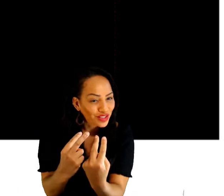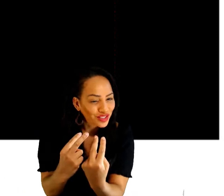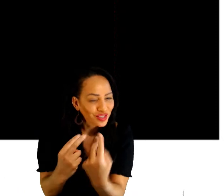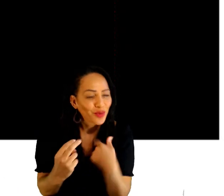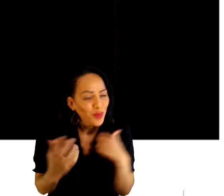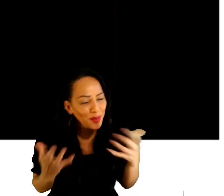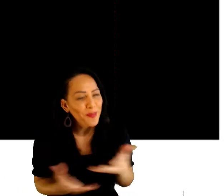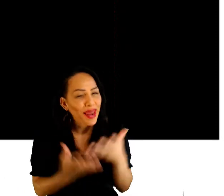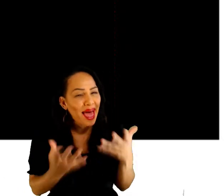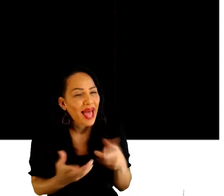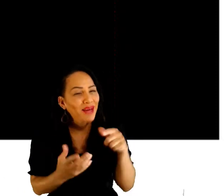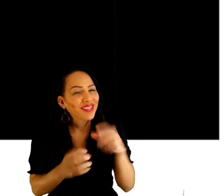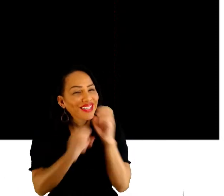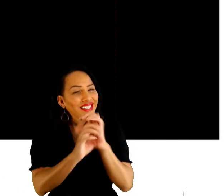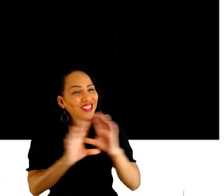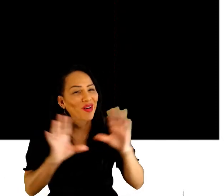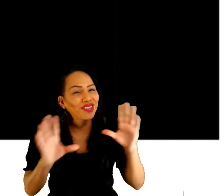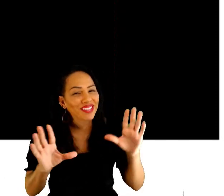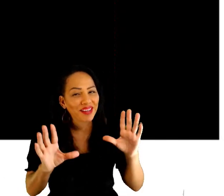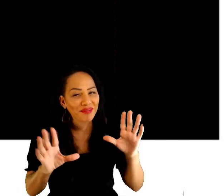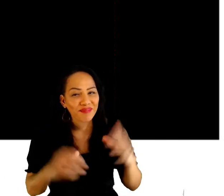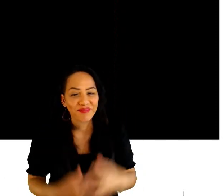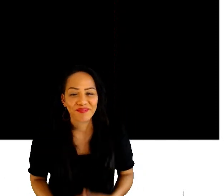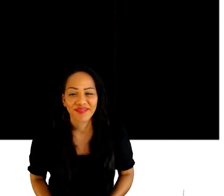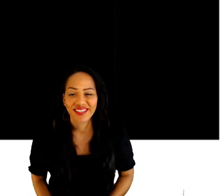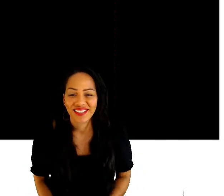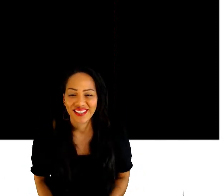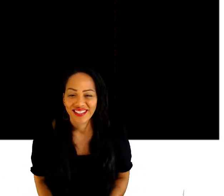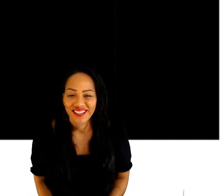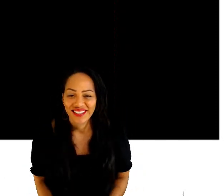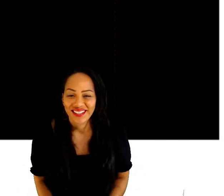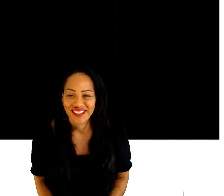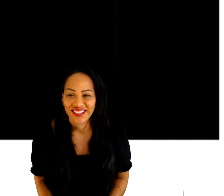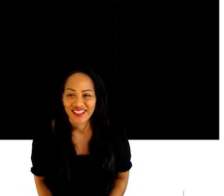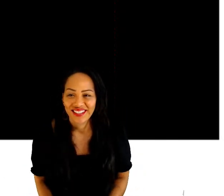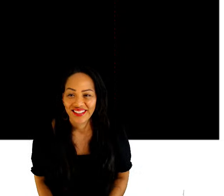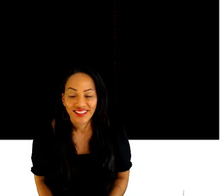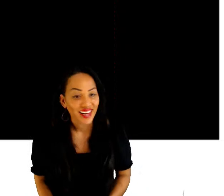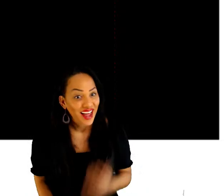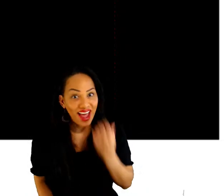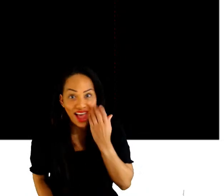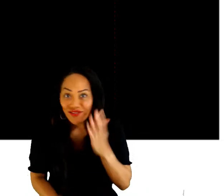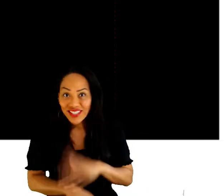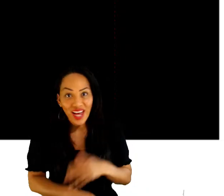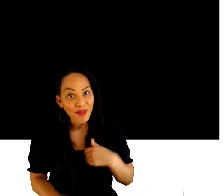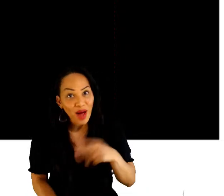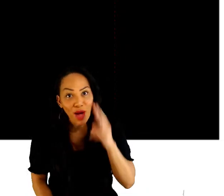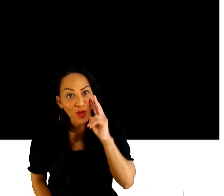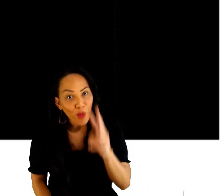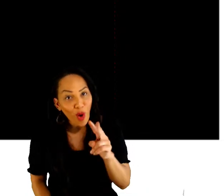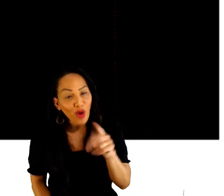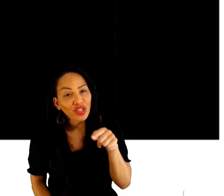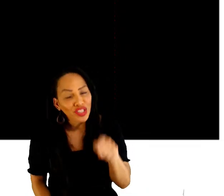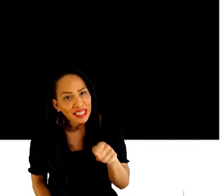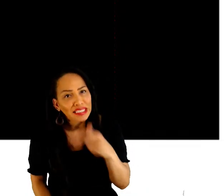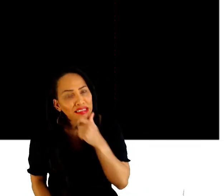I see this, it's always interesting again for me to see what the Natalie